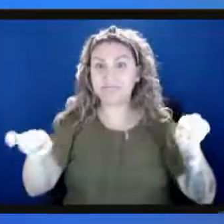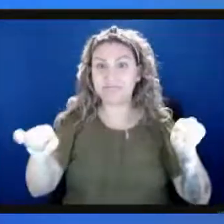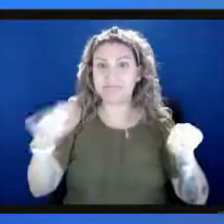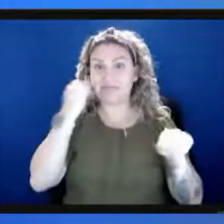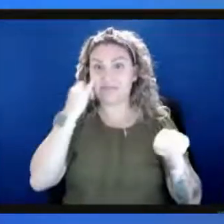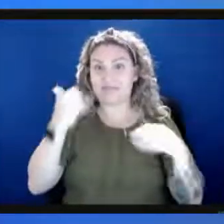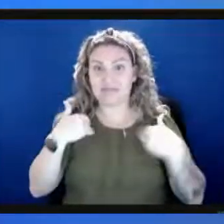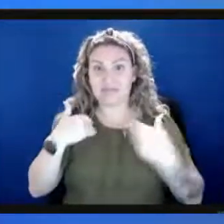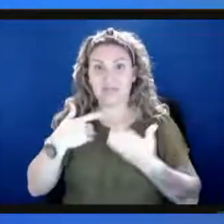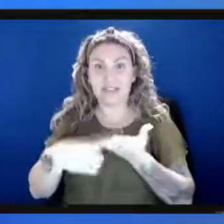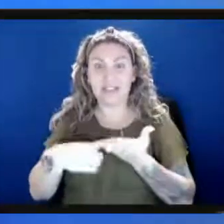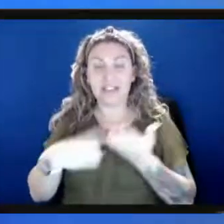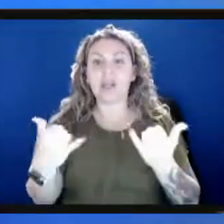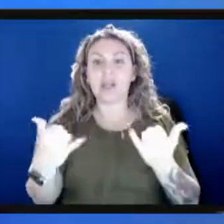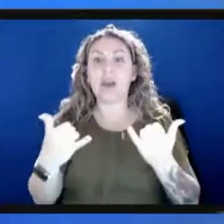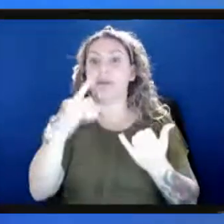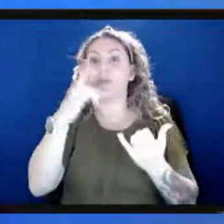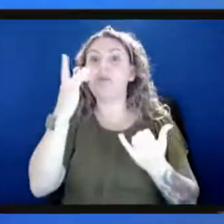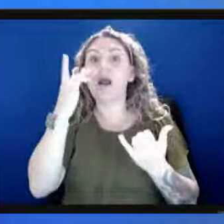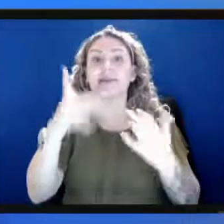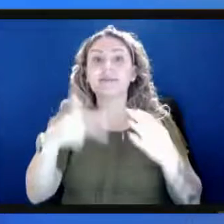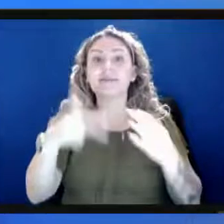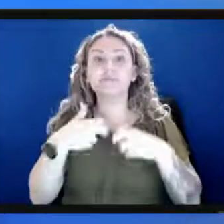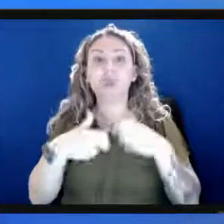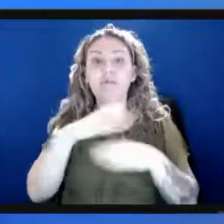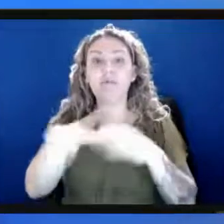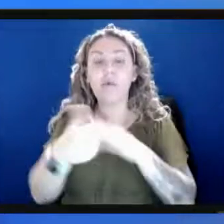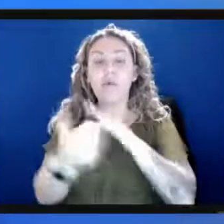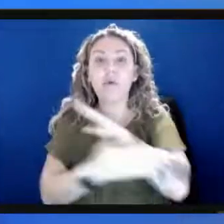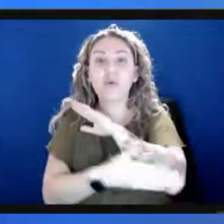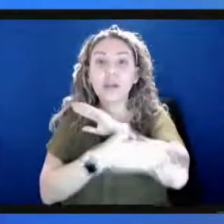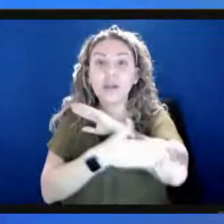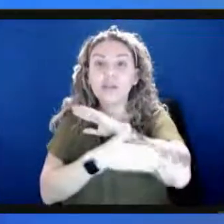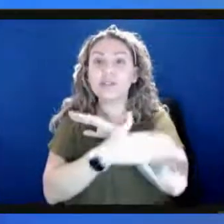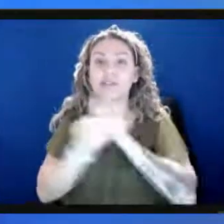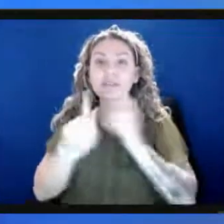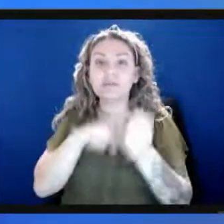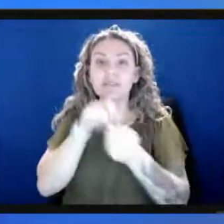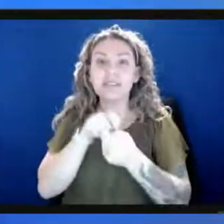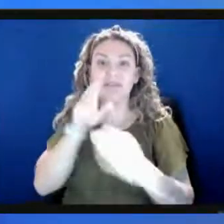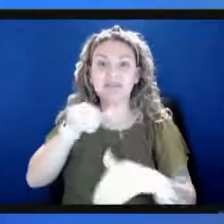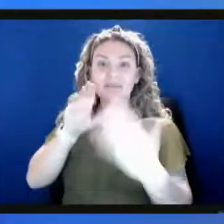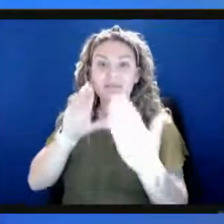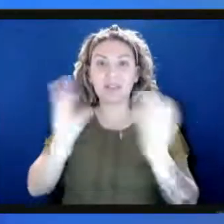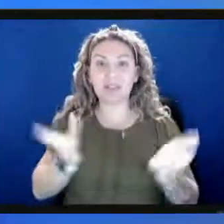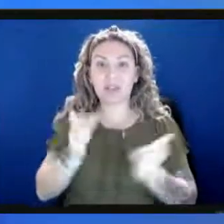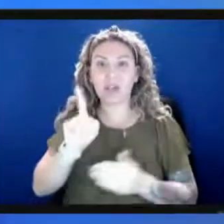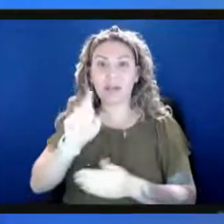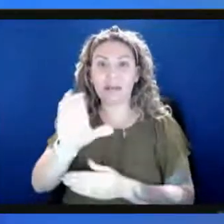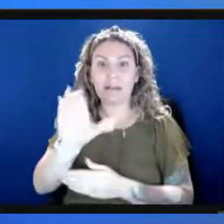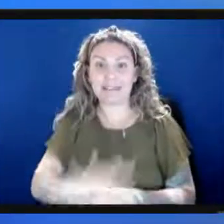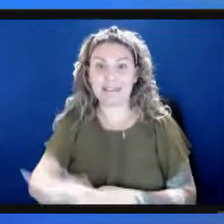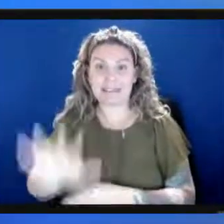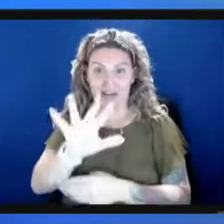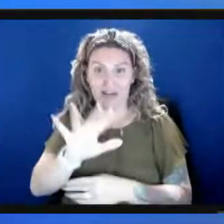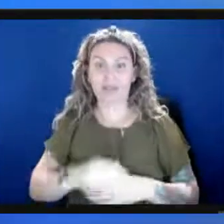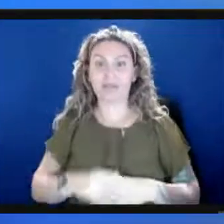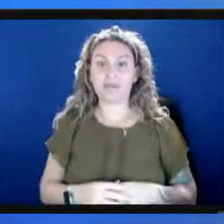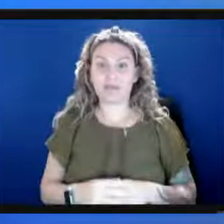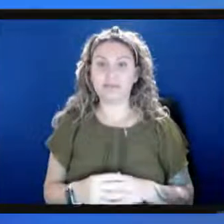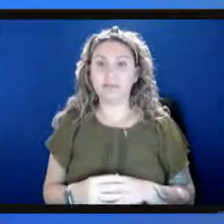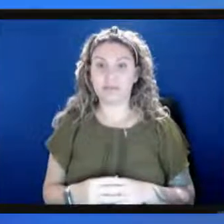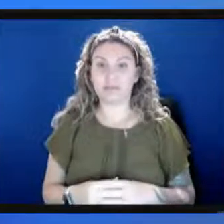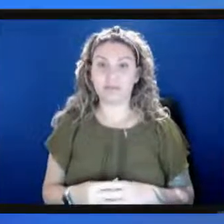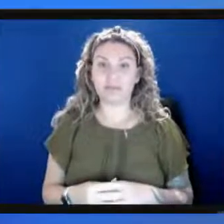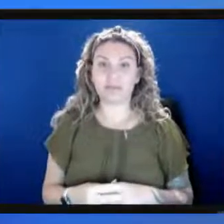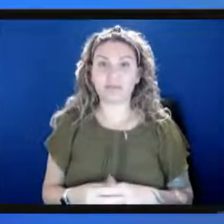because this is a problem throughout the country and specifically a problem that we're trying to address here in the Kansas City area. So I just